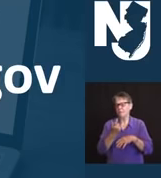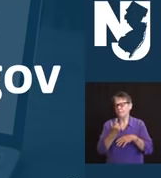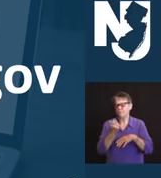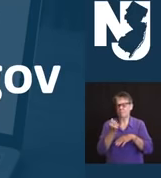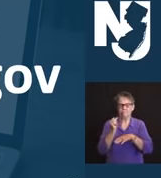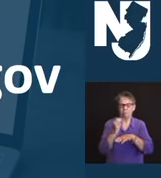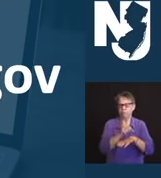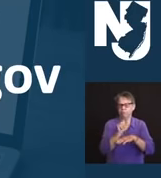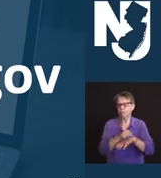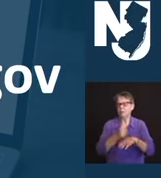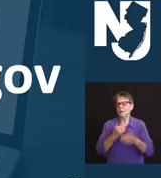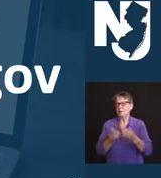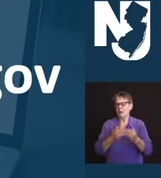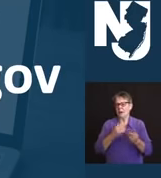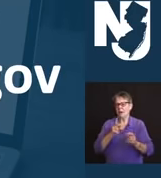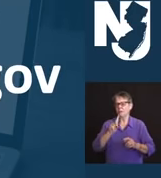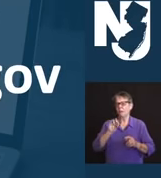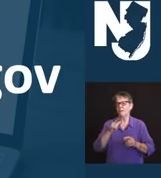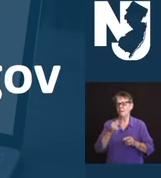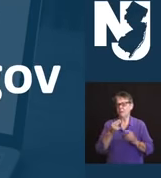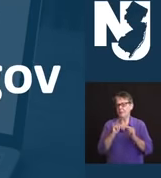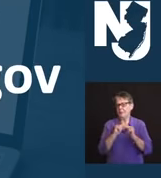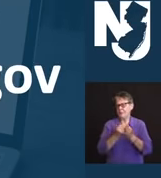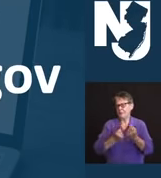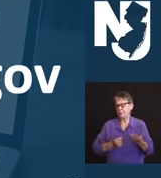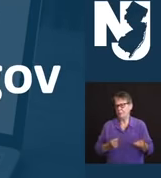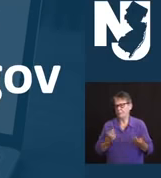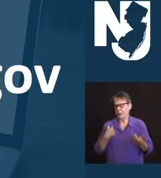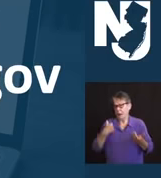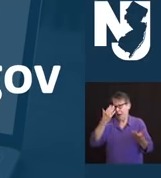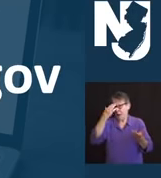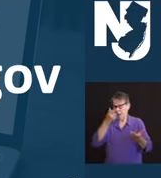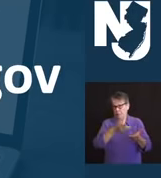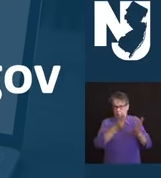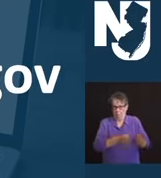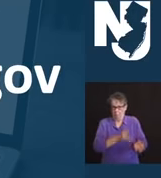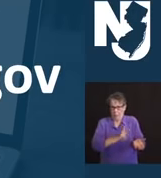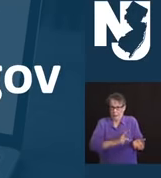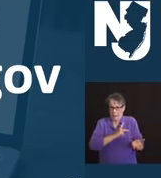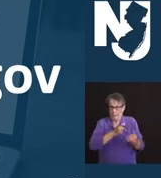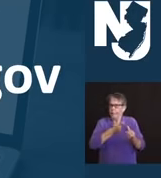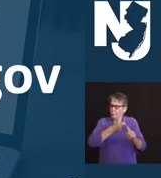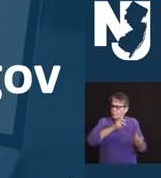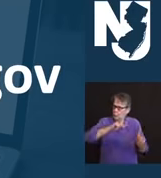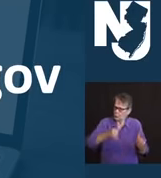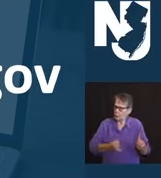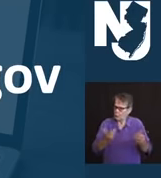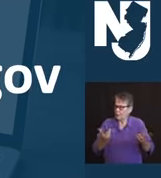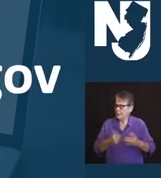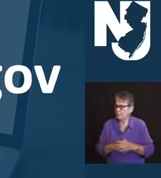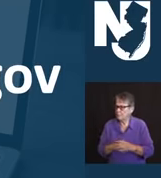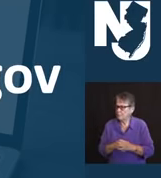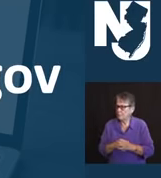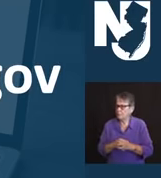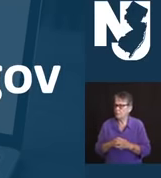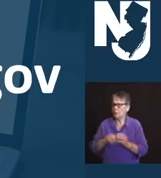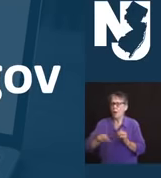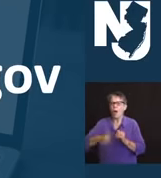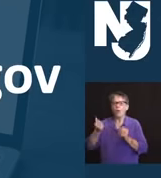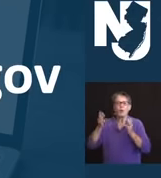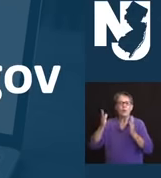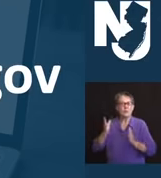friend, unlike Jim Kick, who I did not know personally. I knew this guy very well, and many of us, I bet you everyone in this room and